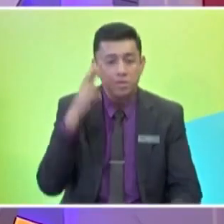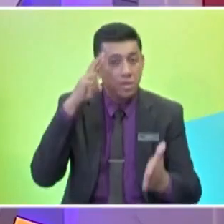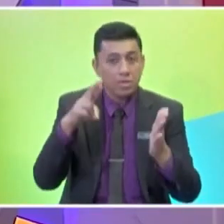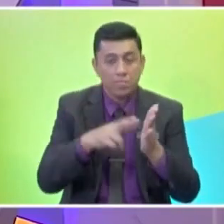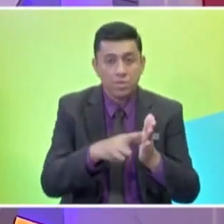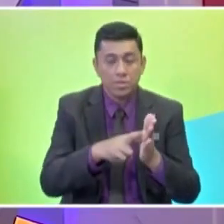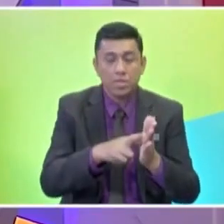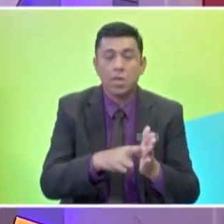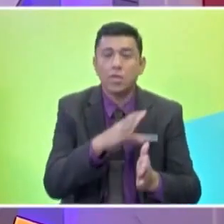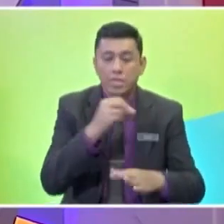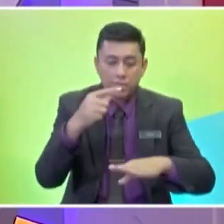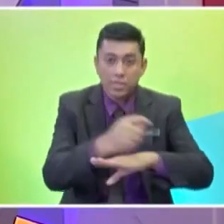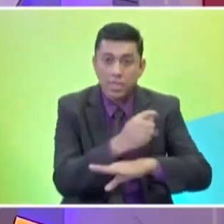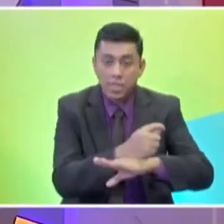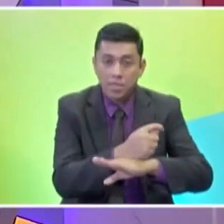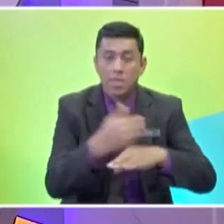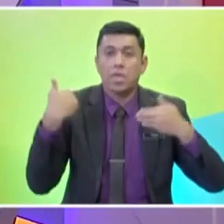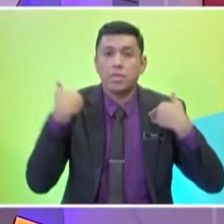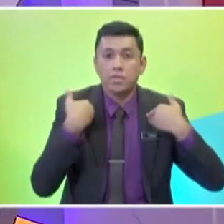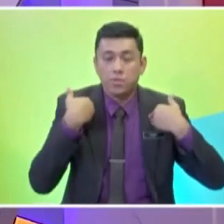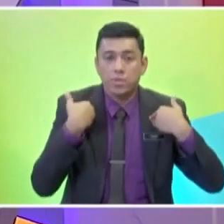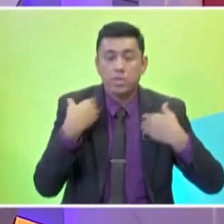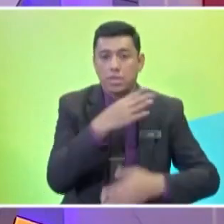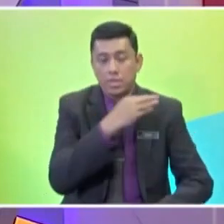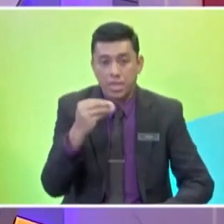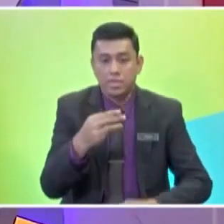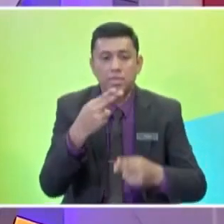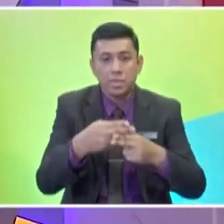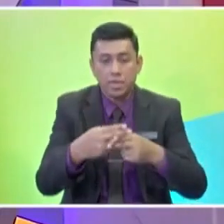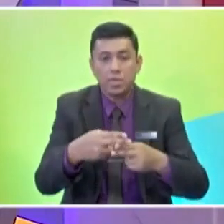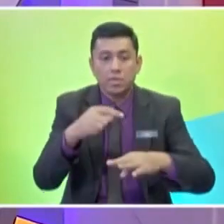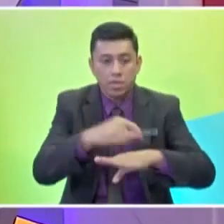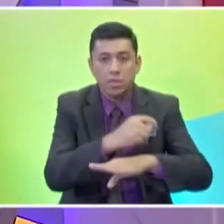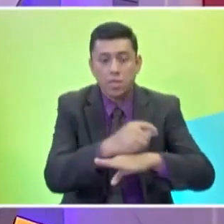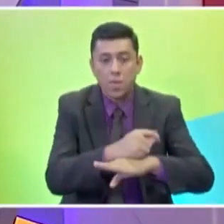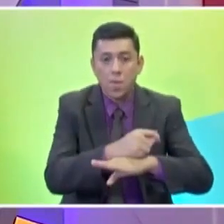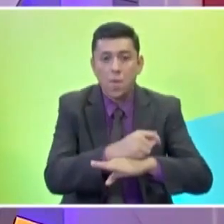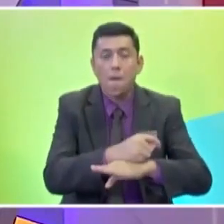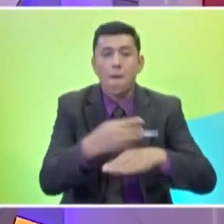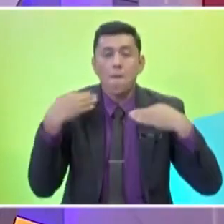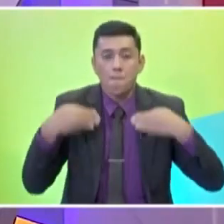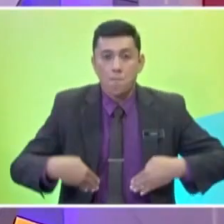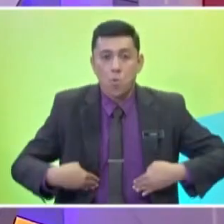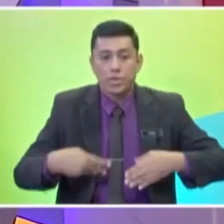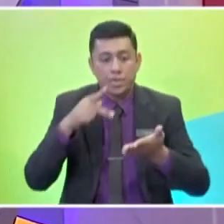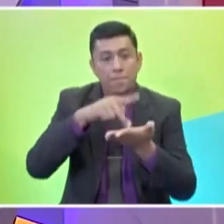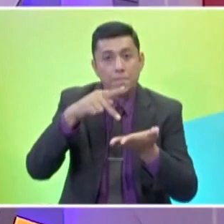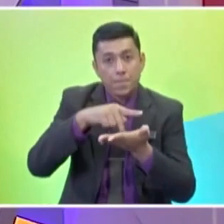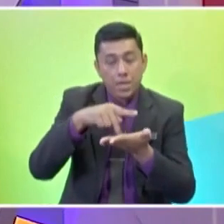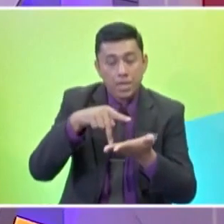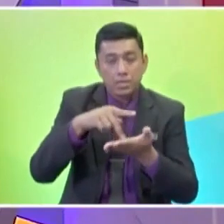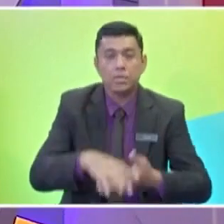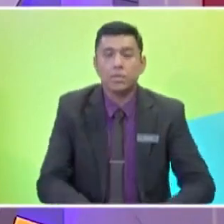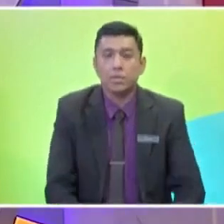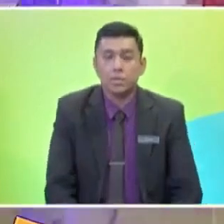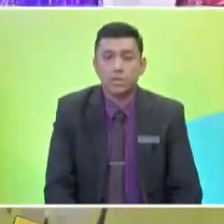tame animals based on their sound and also name tame animals' body parts. Mm-hmm. Not only that, Irfan, we are going